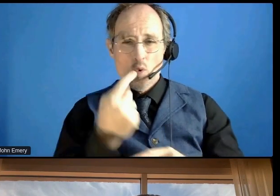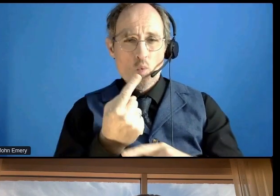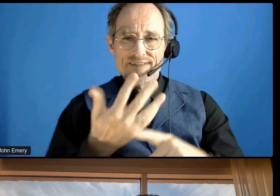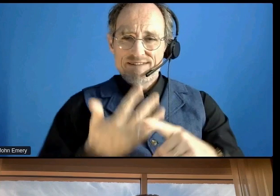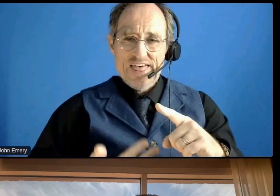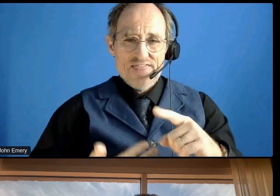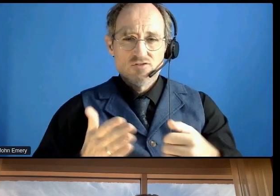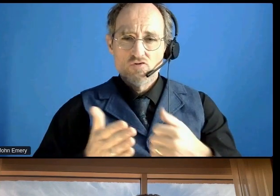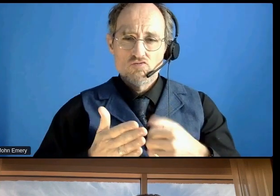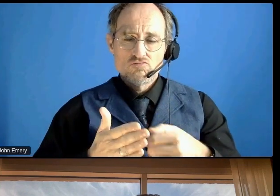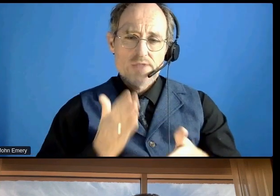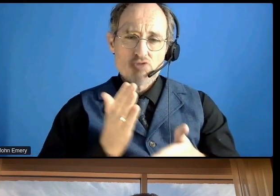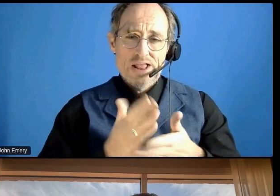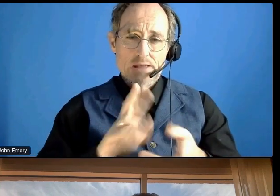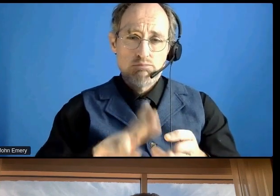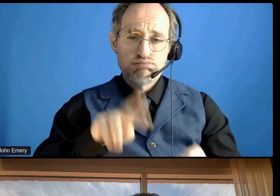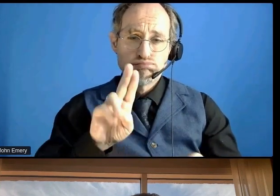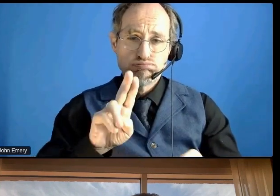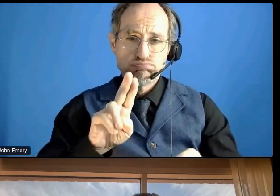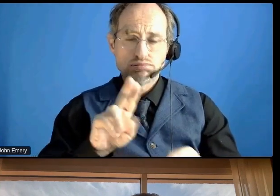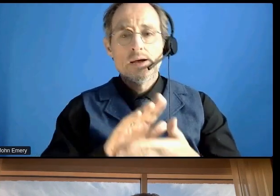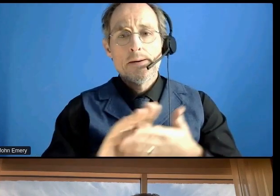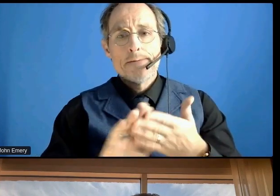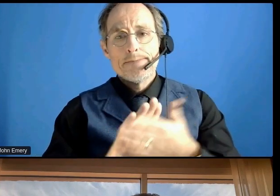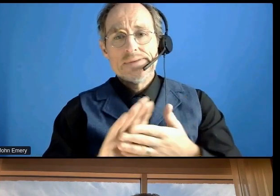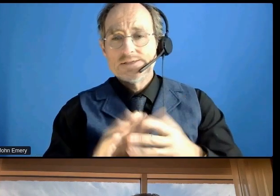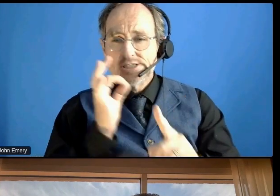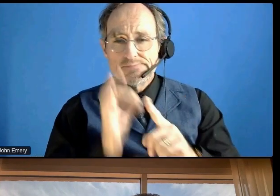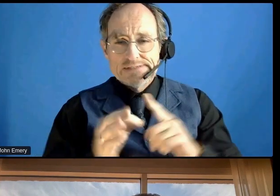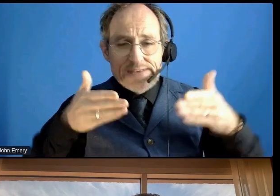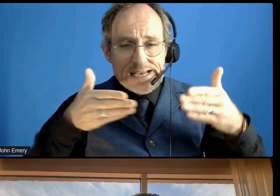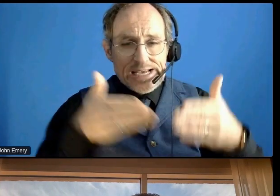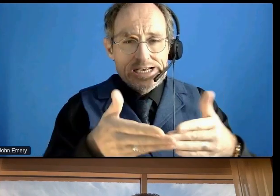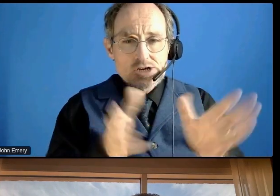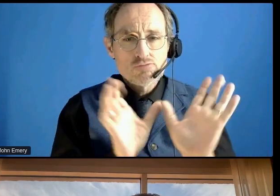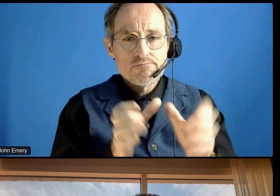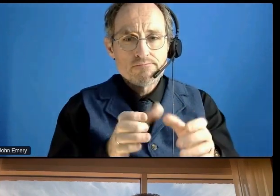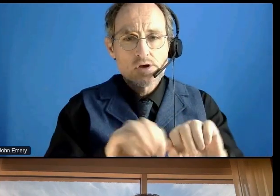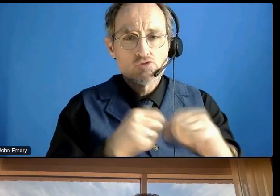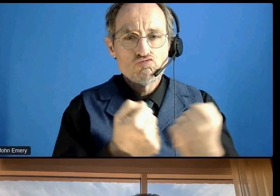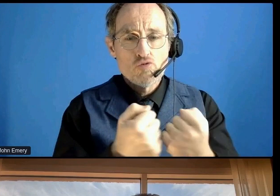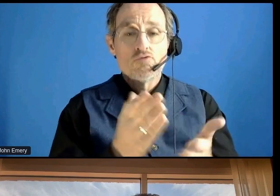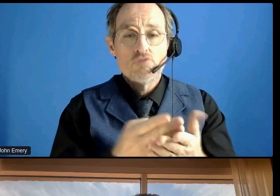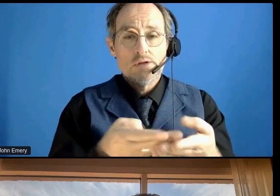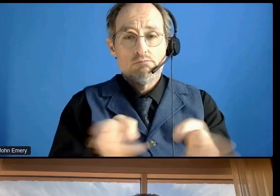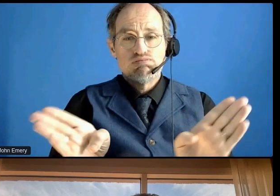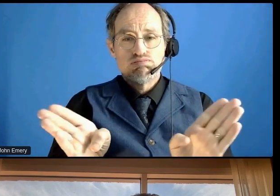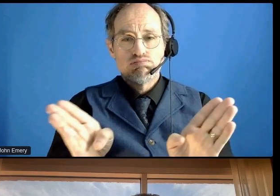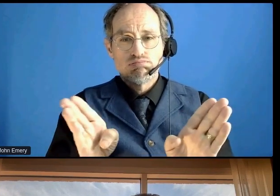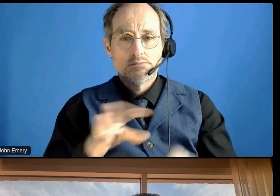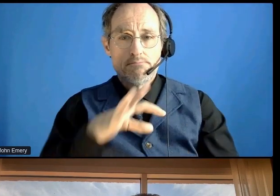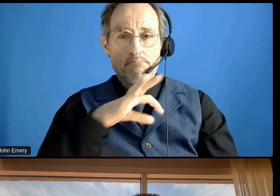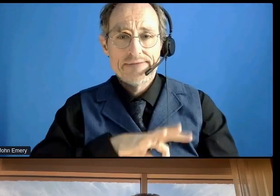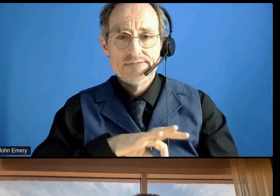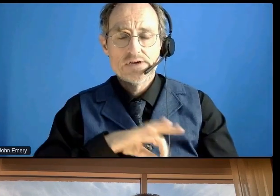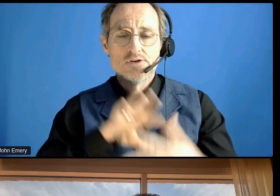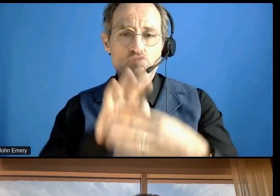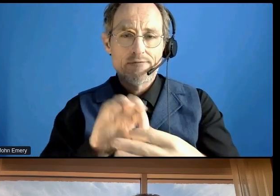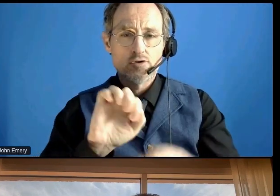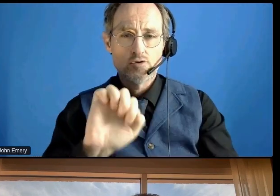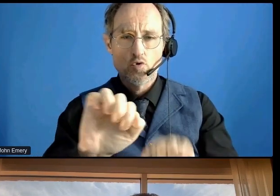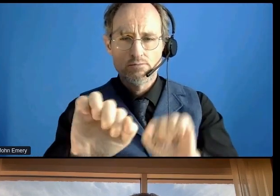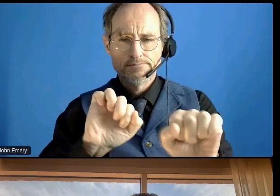not niche, it's relevant to your business, it's relevant to every business. And what we try and do is provide a wealth of guidance